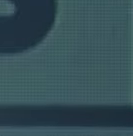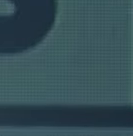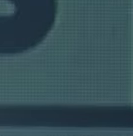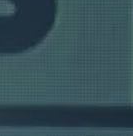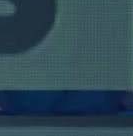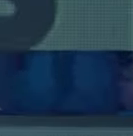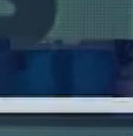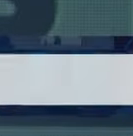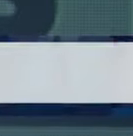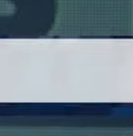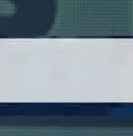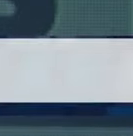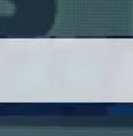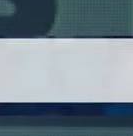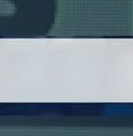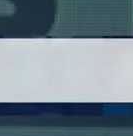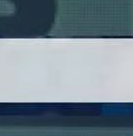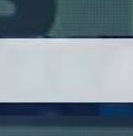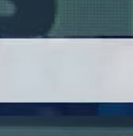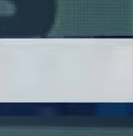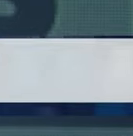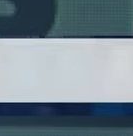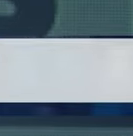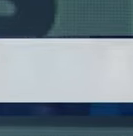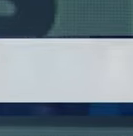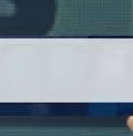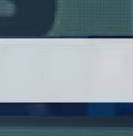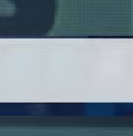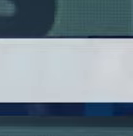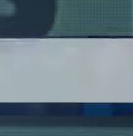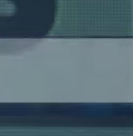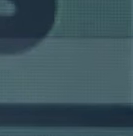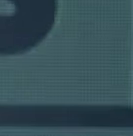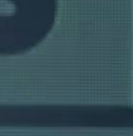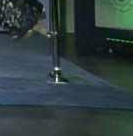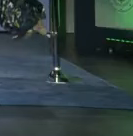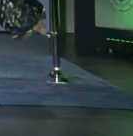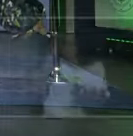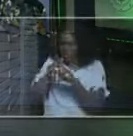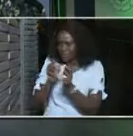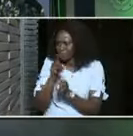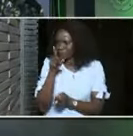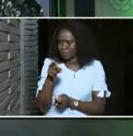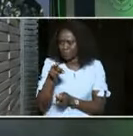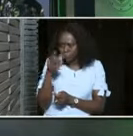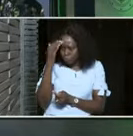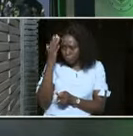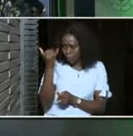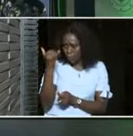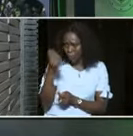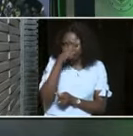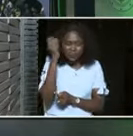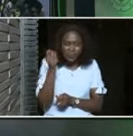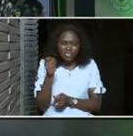the south, he won the presidency. I disagree with that. You know why? Because Kano